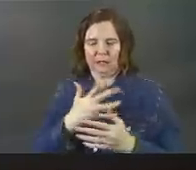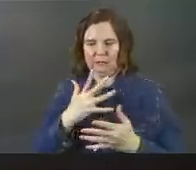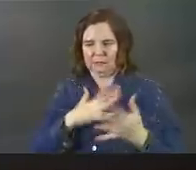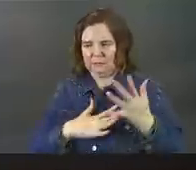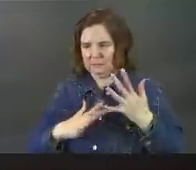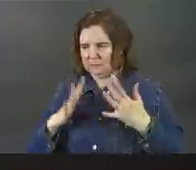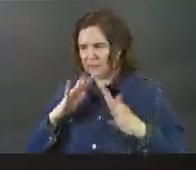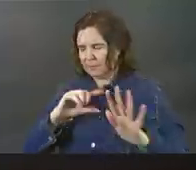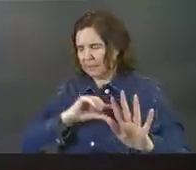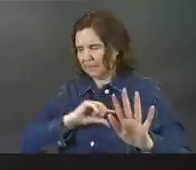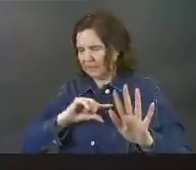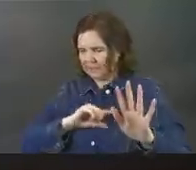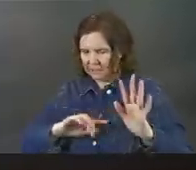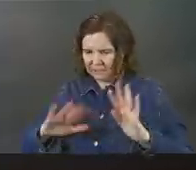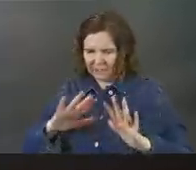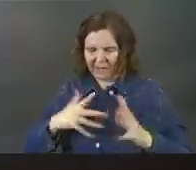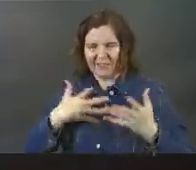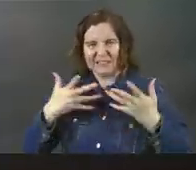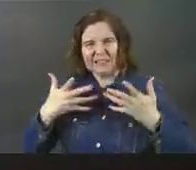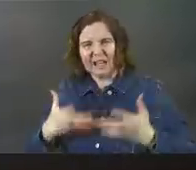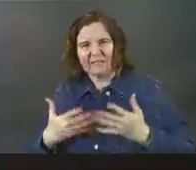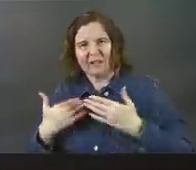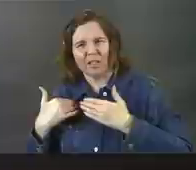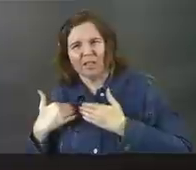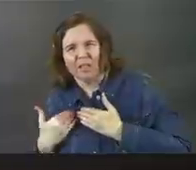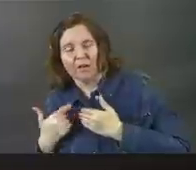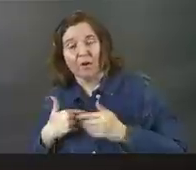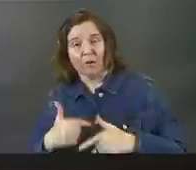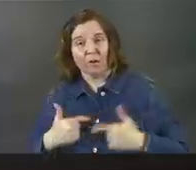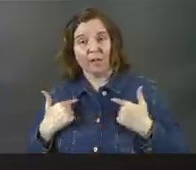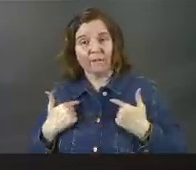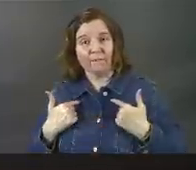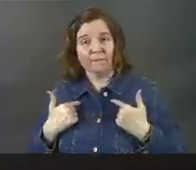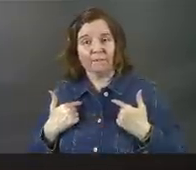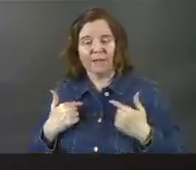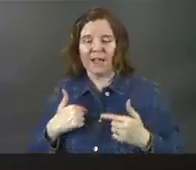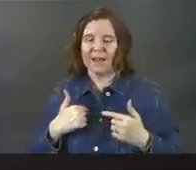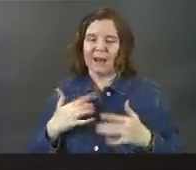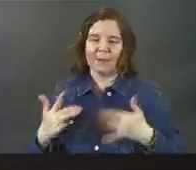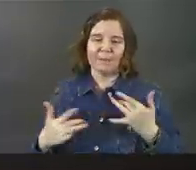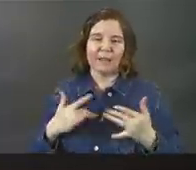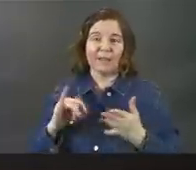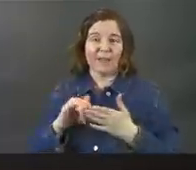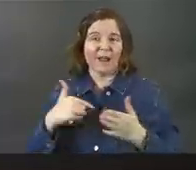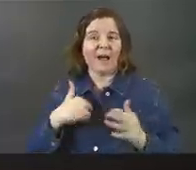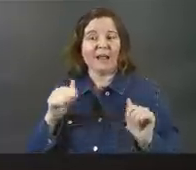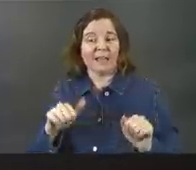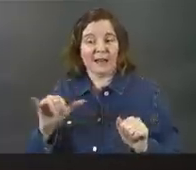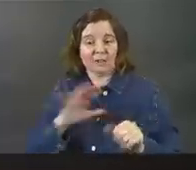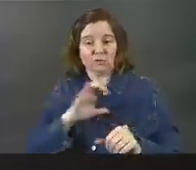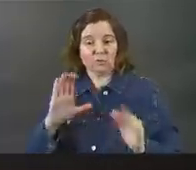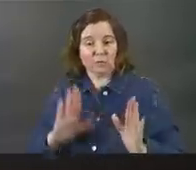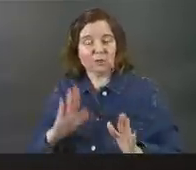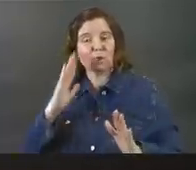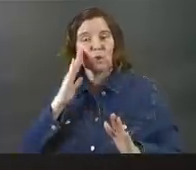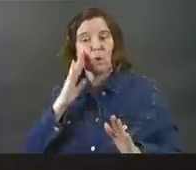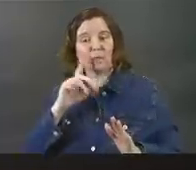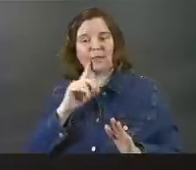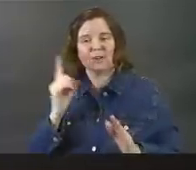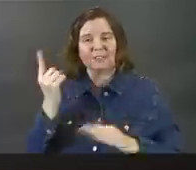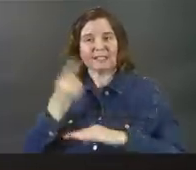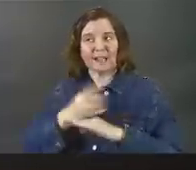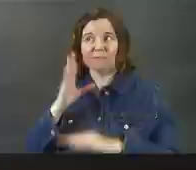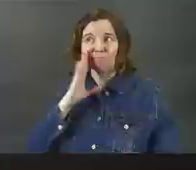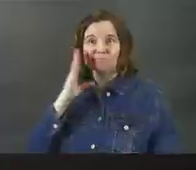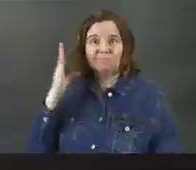shame and guilt, and it brings this heaviness on our life. And I'm so glad that I can, as a Christian, know there's a